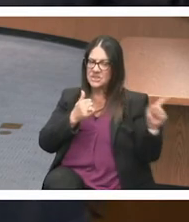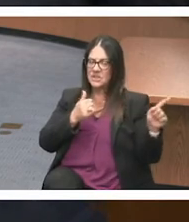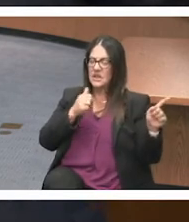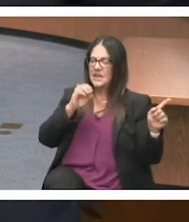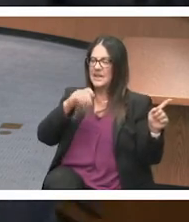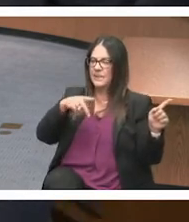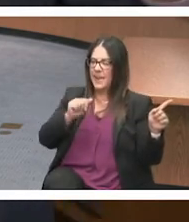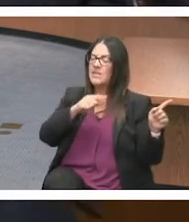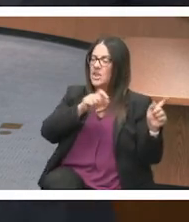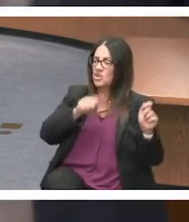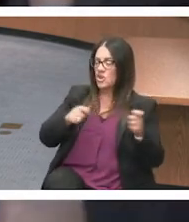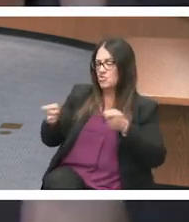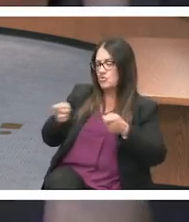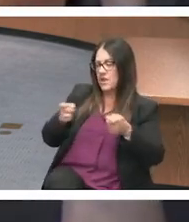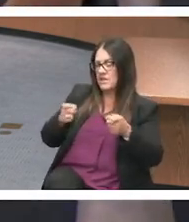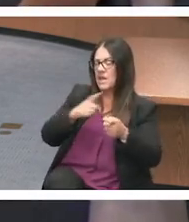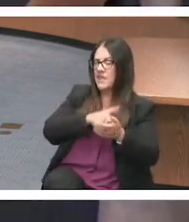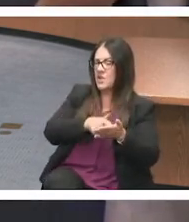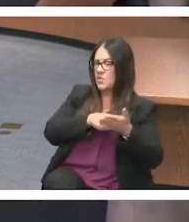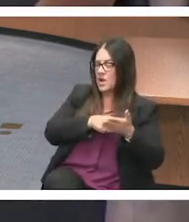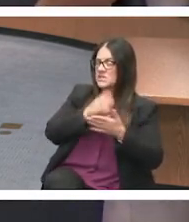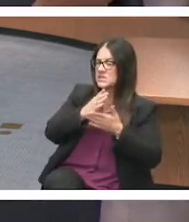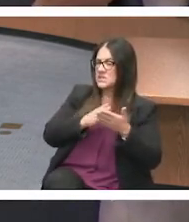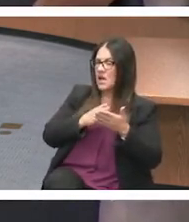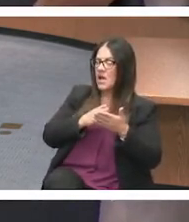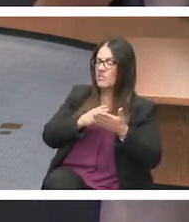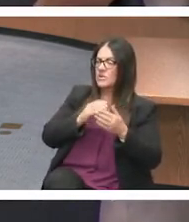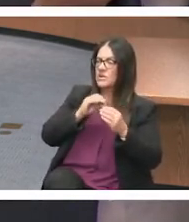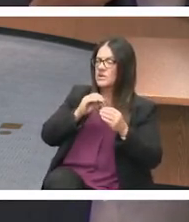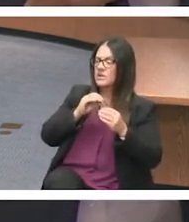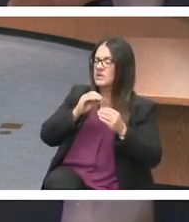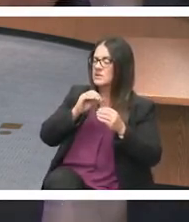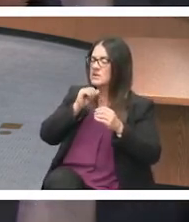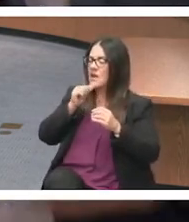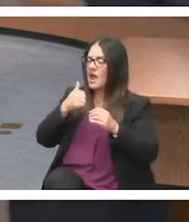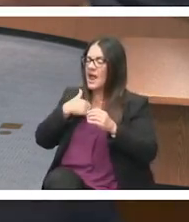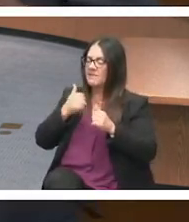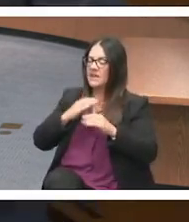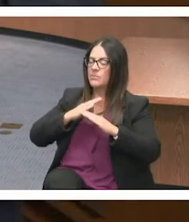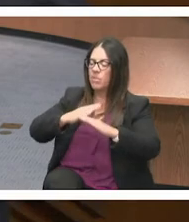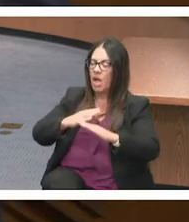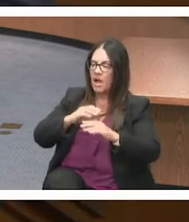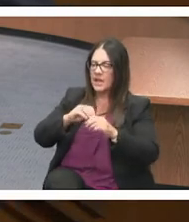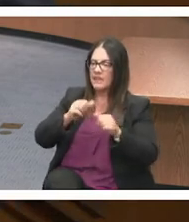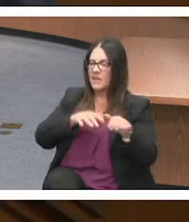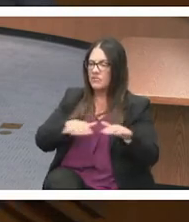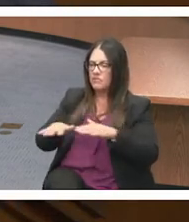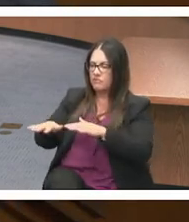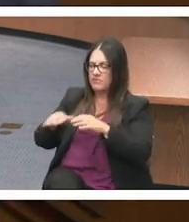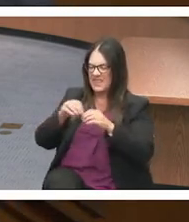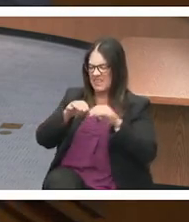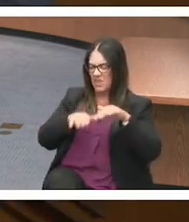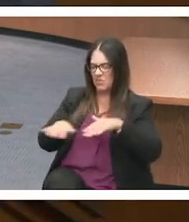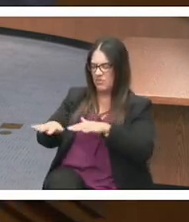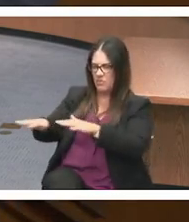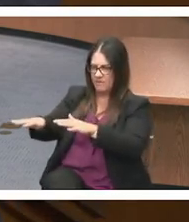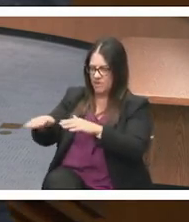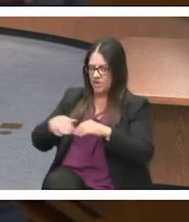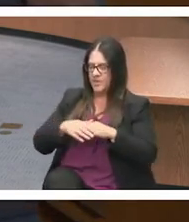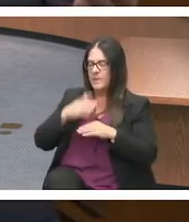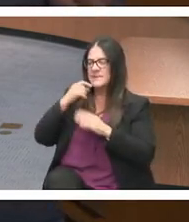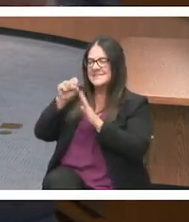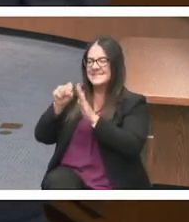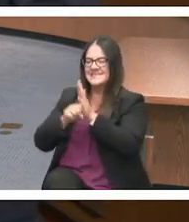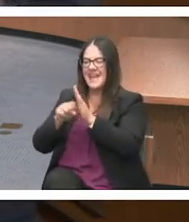could regulate and require a certain amount of unimpaired flows into those rivers. And they need to do something because there's a state law that